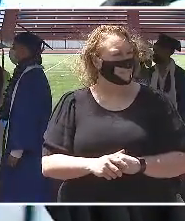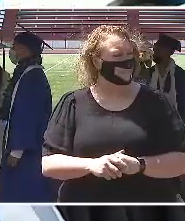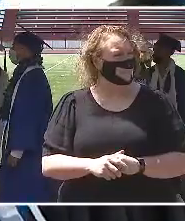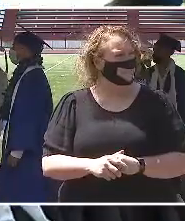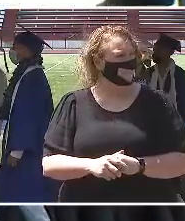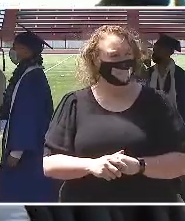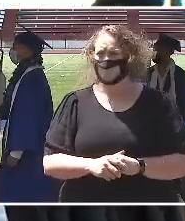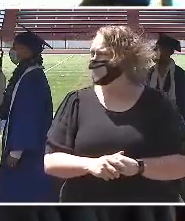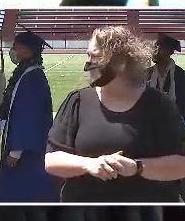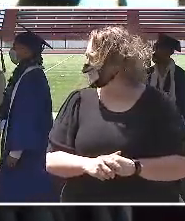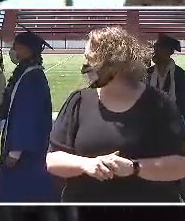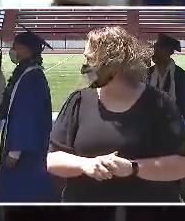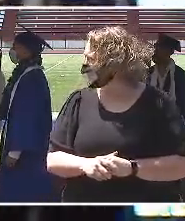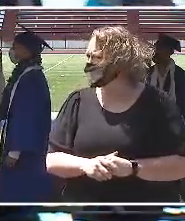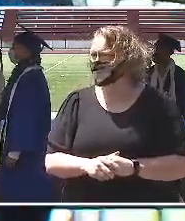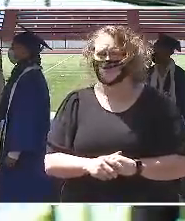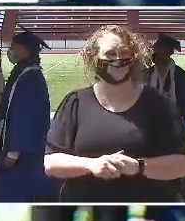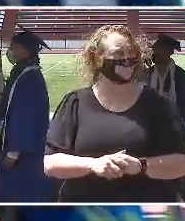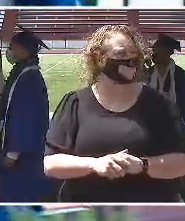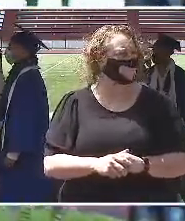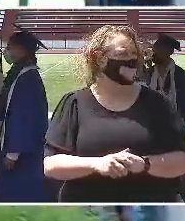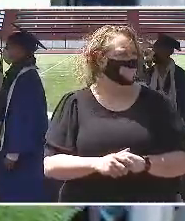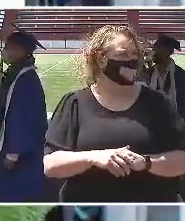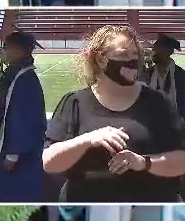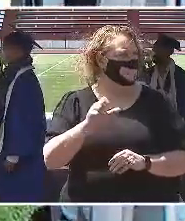Agustin Bonilla Cortez.